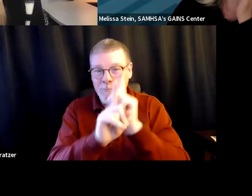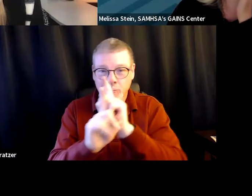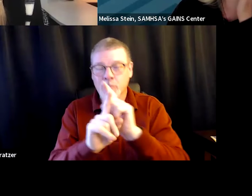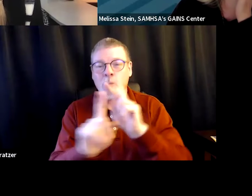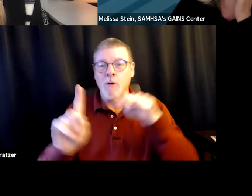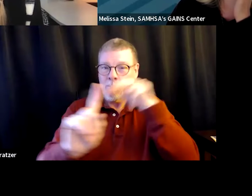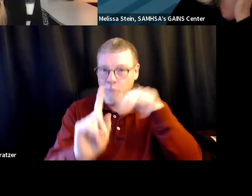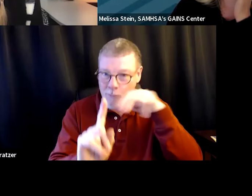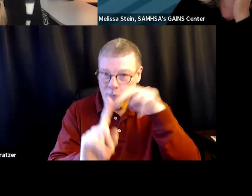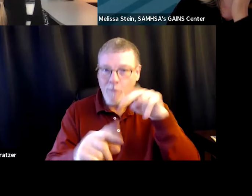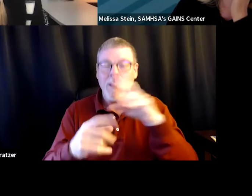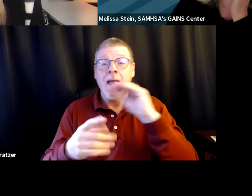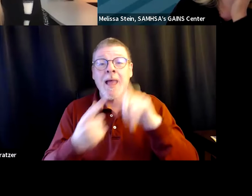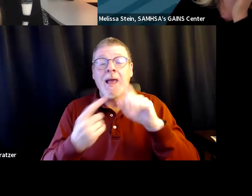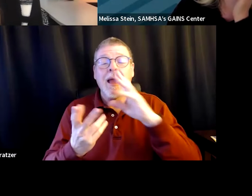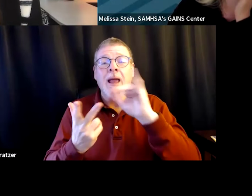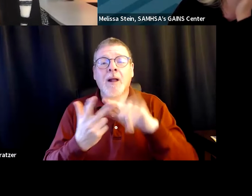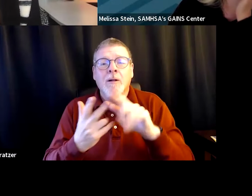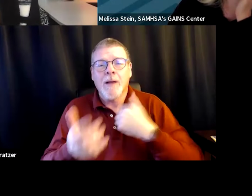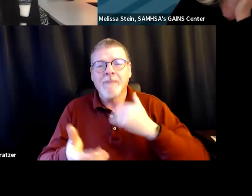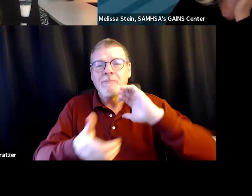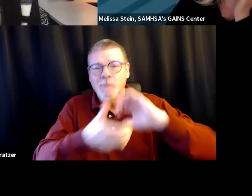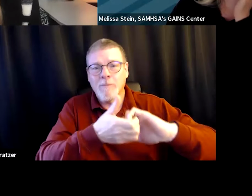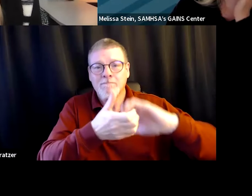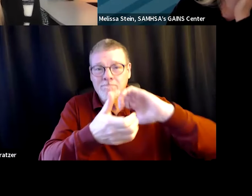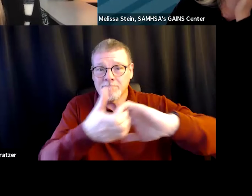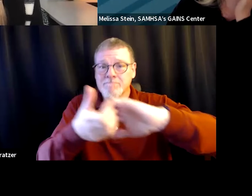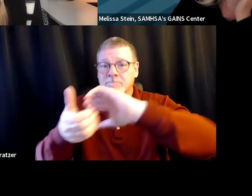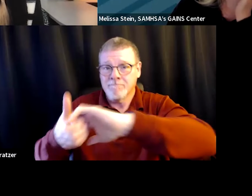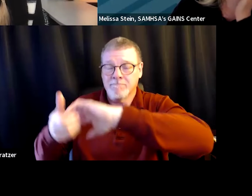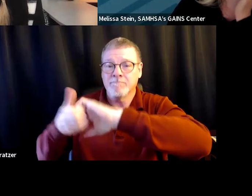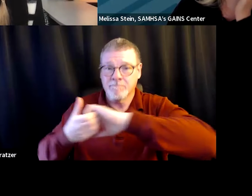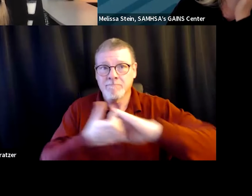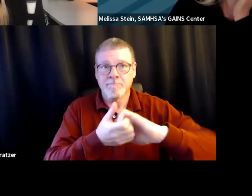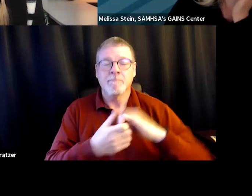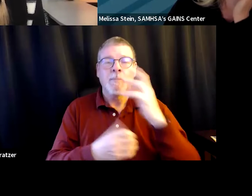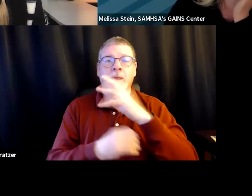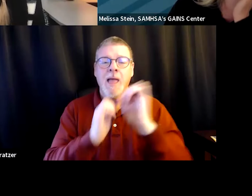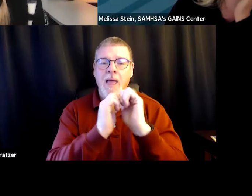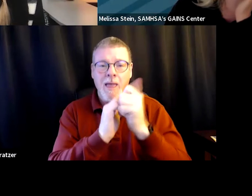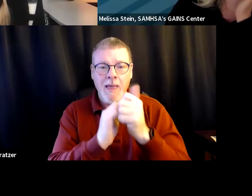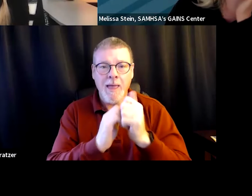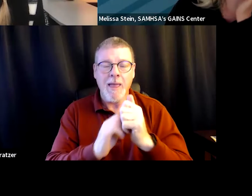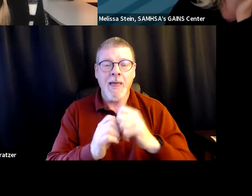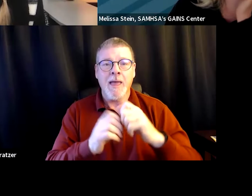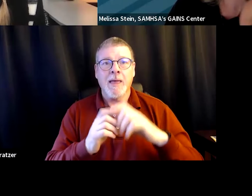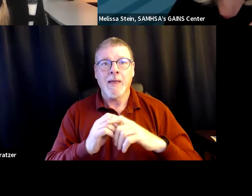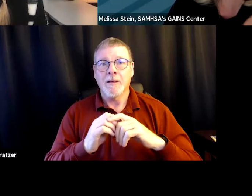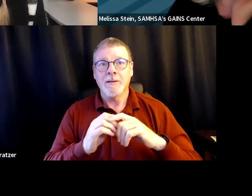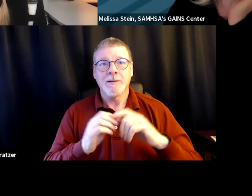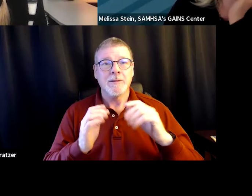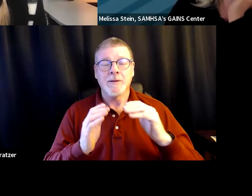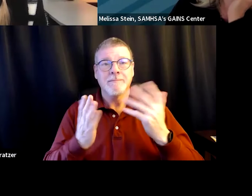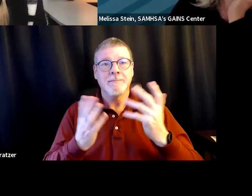question about collaboration between care and probation, and how probationers often,